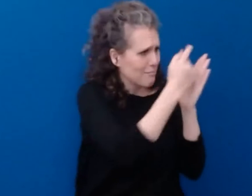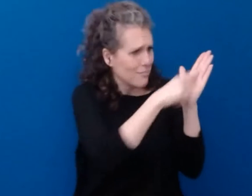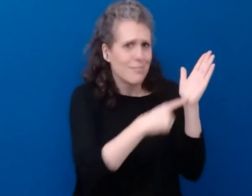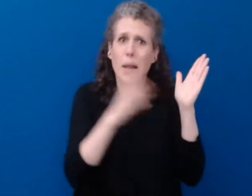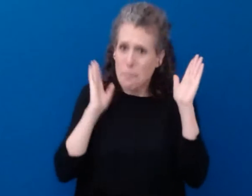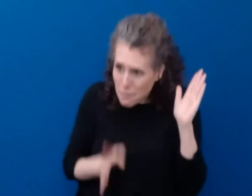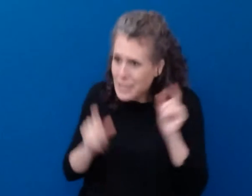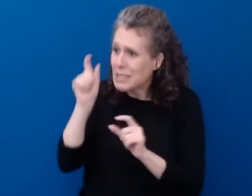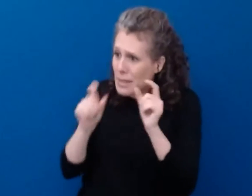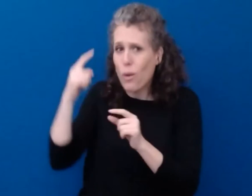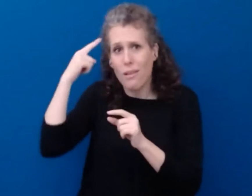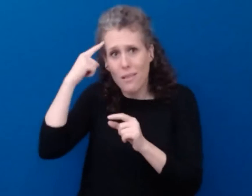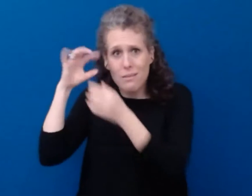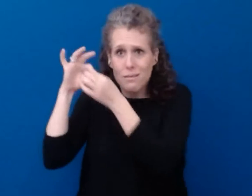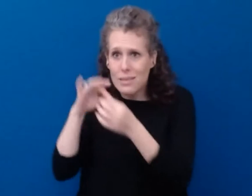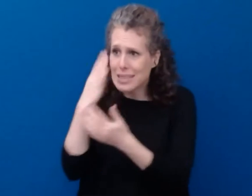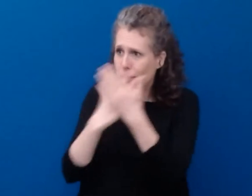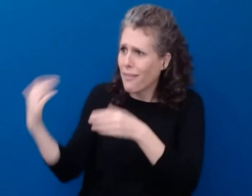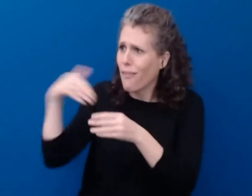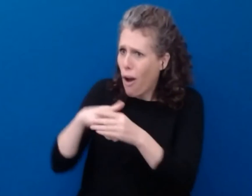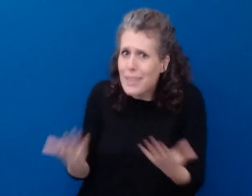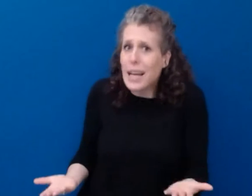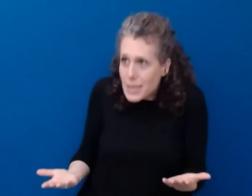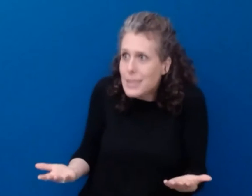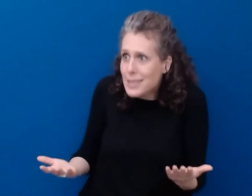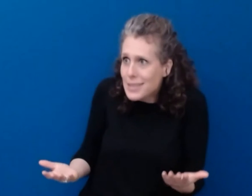people with cognitive disabilities. Of course, how would you